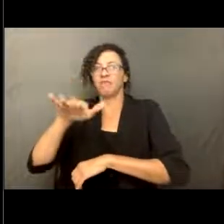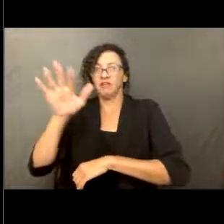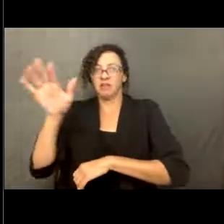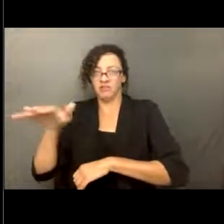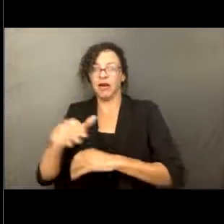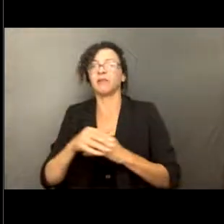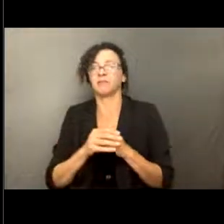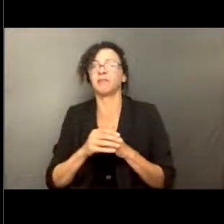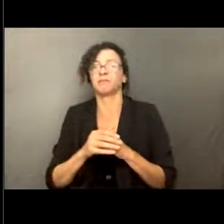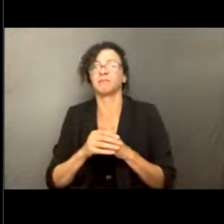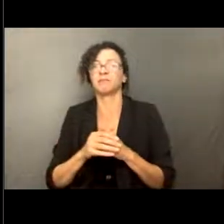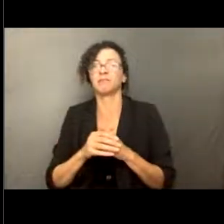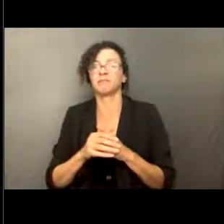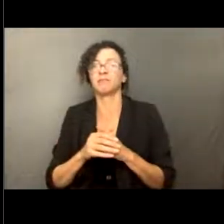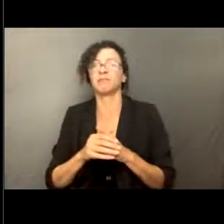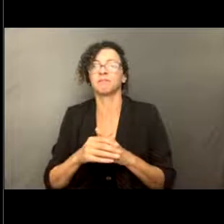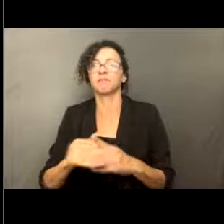Thank you, Madam Chair.